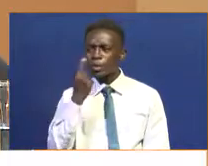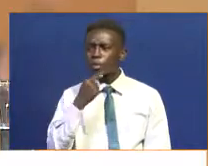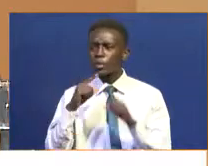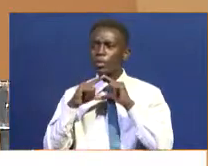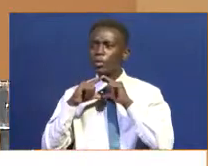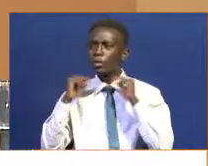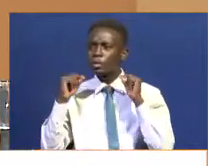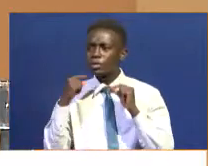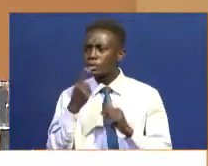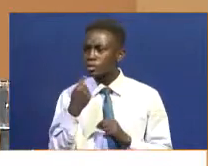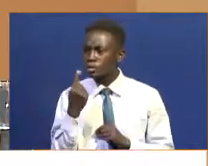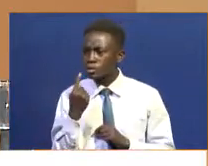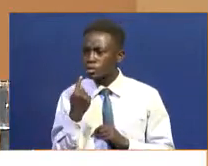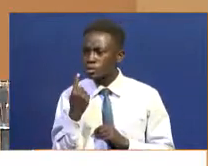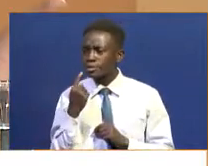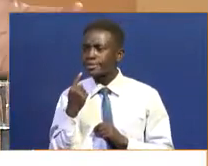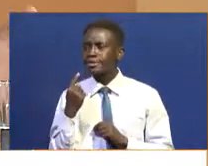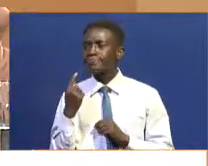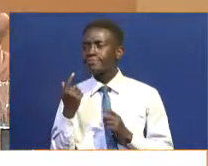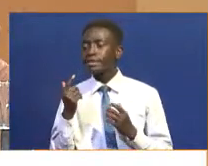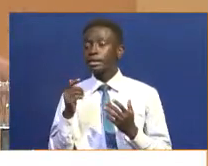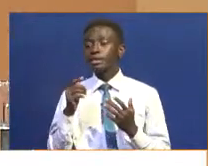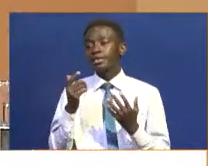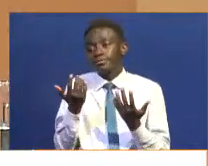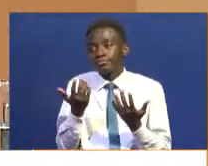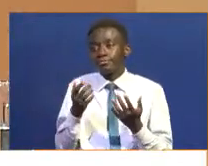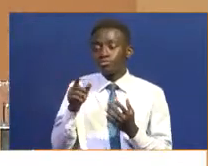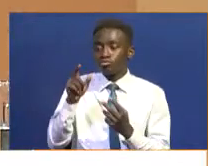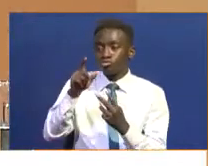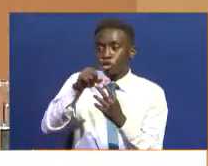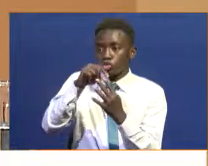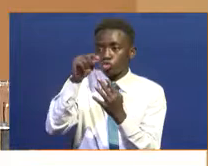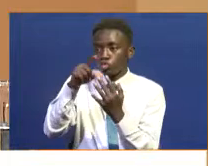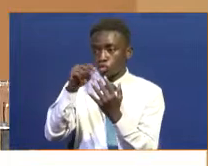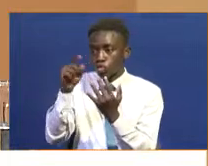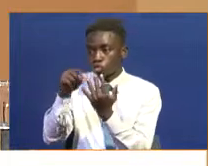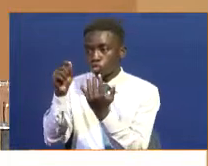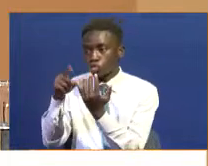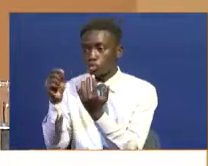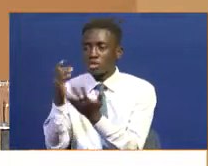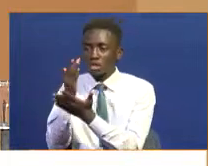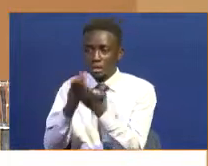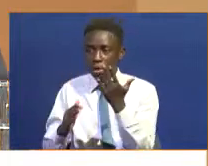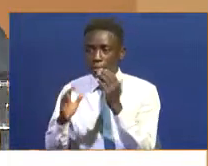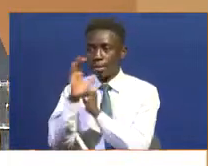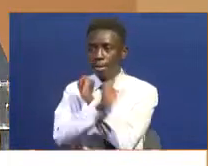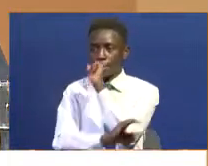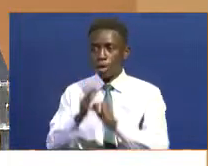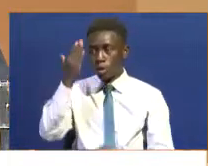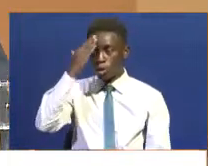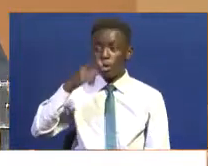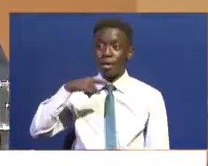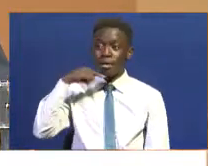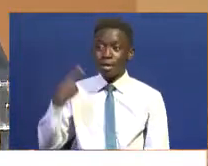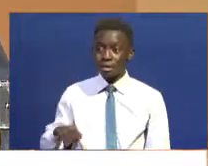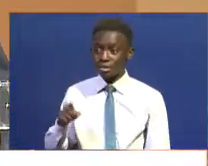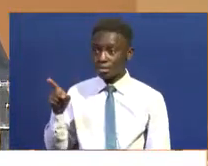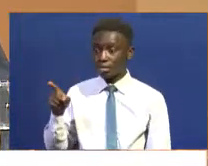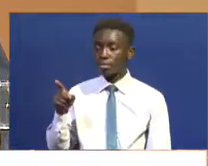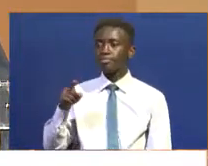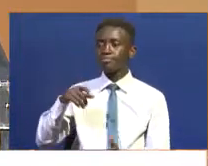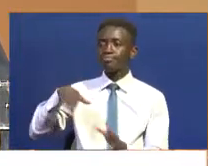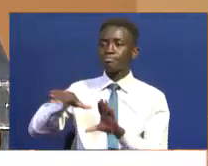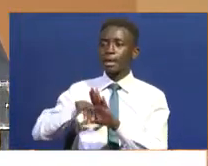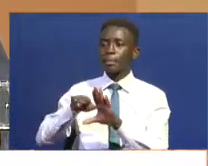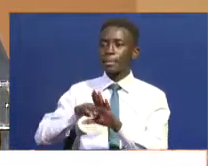which were floated, and Russia, you know, is a member of UN, is a member of